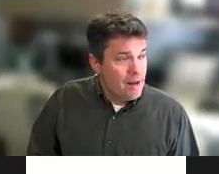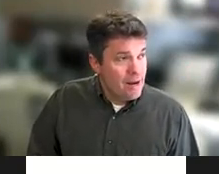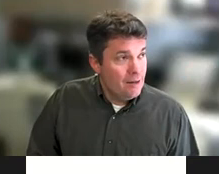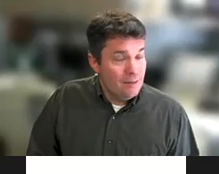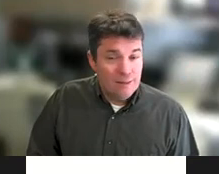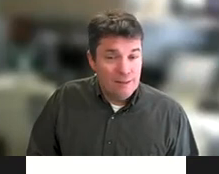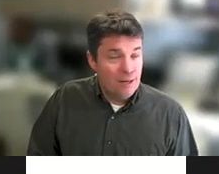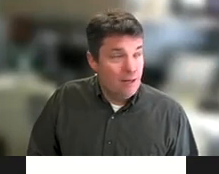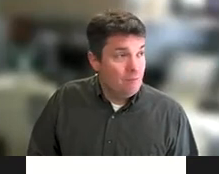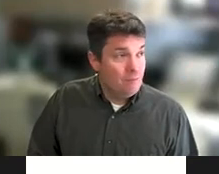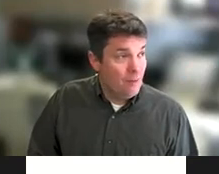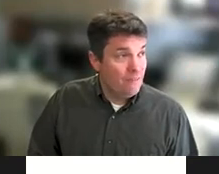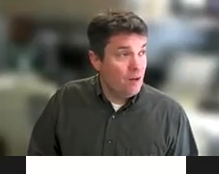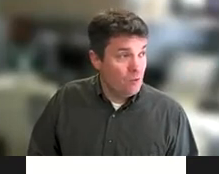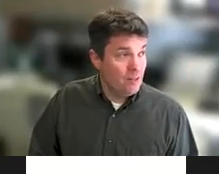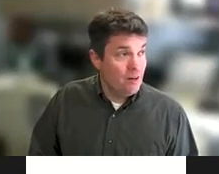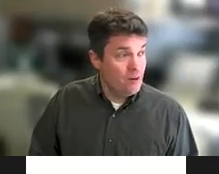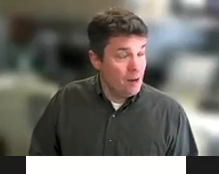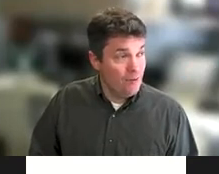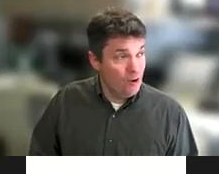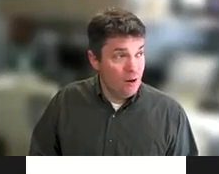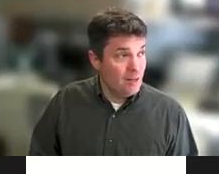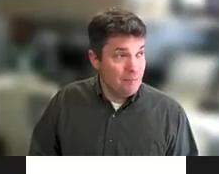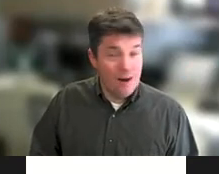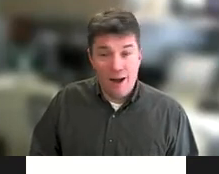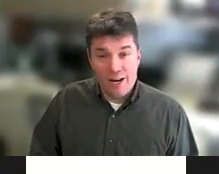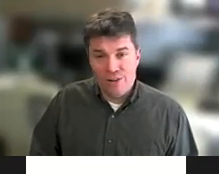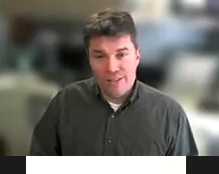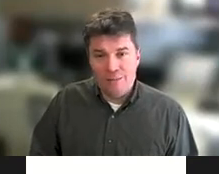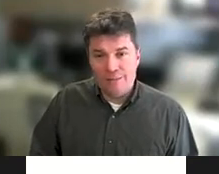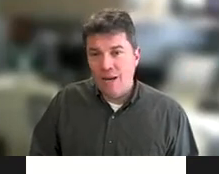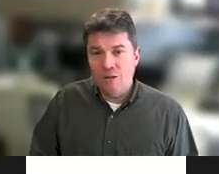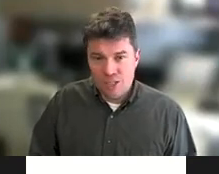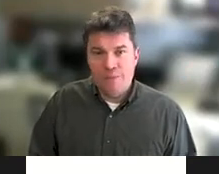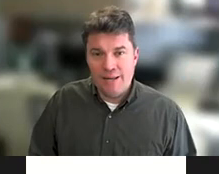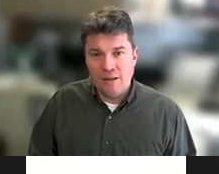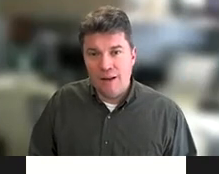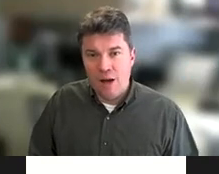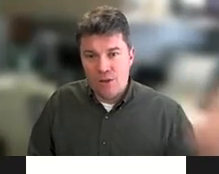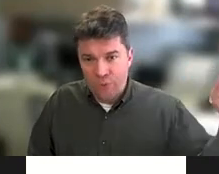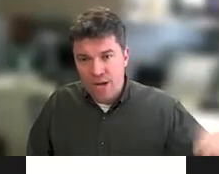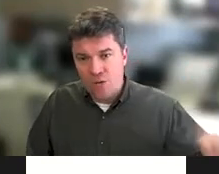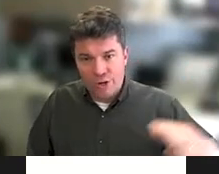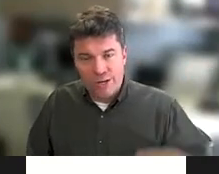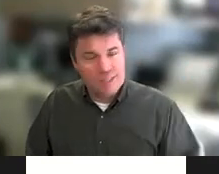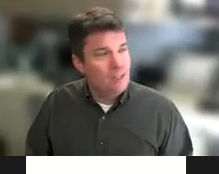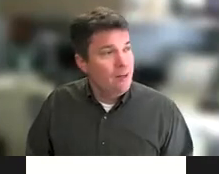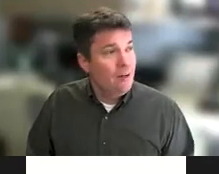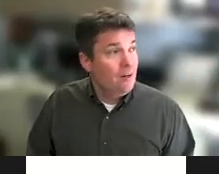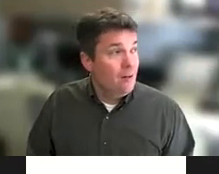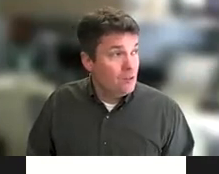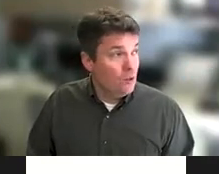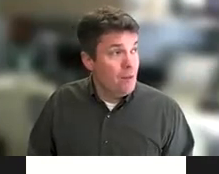So anybody that fall with a different type of hearing loss may not hear the same sounds just based on how the range